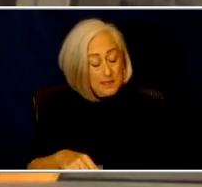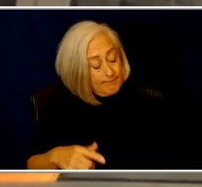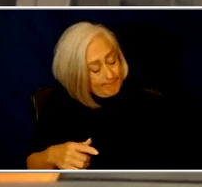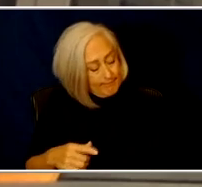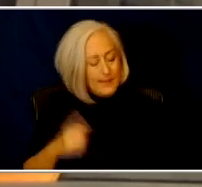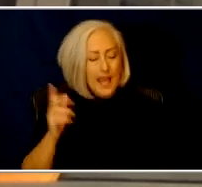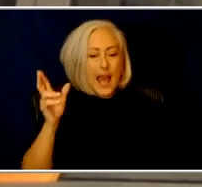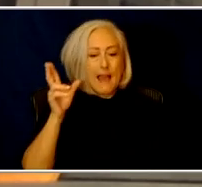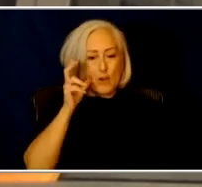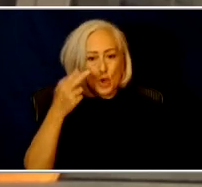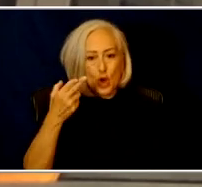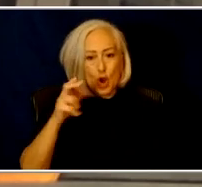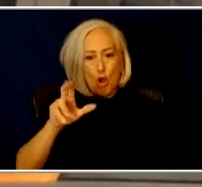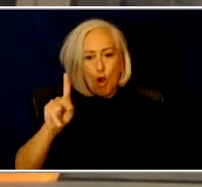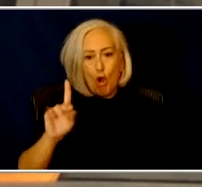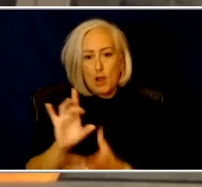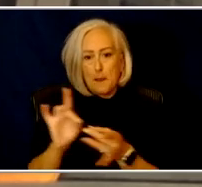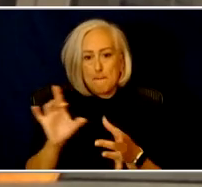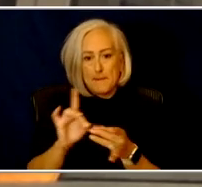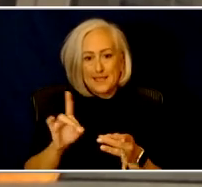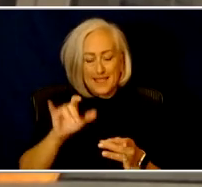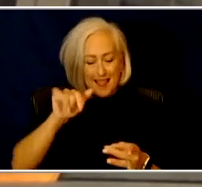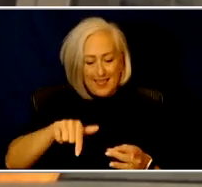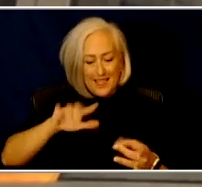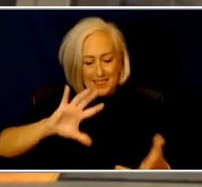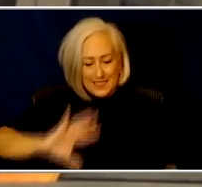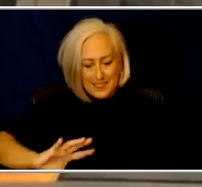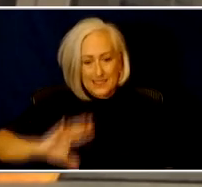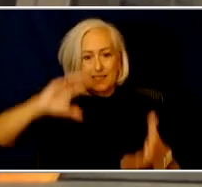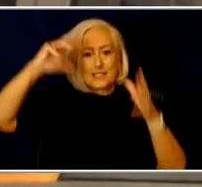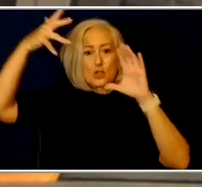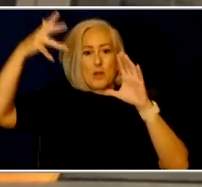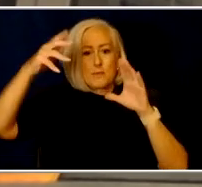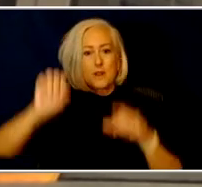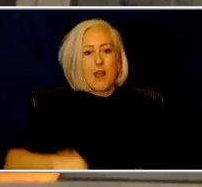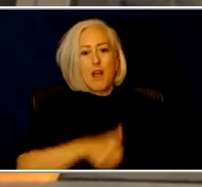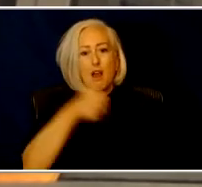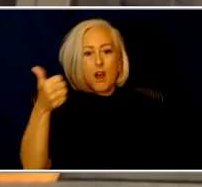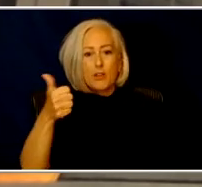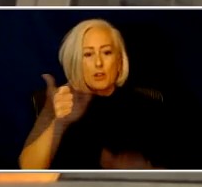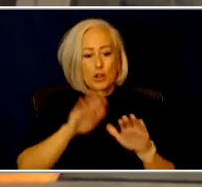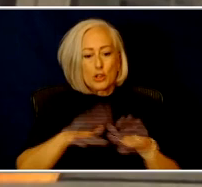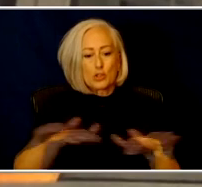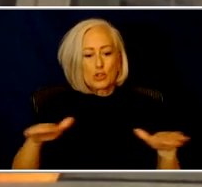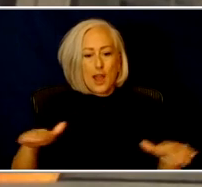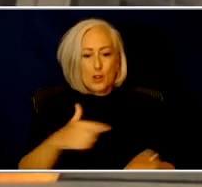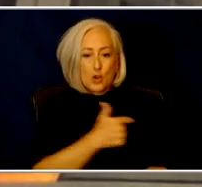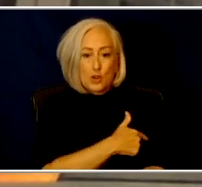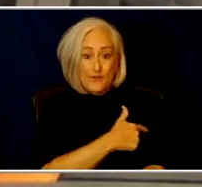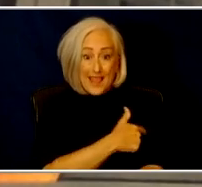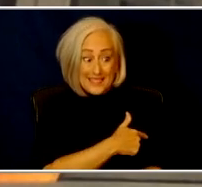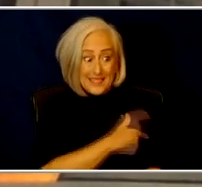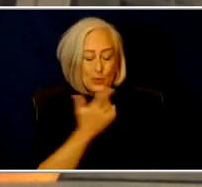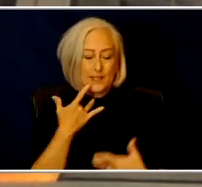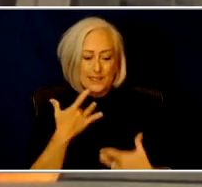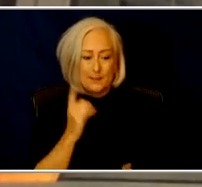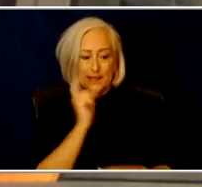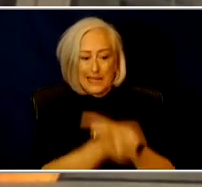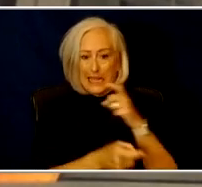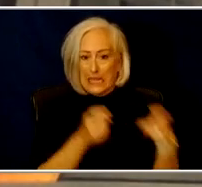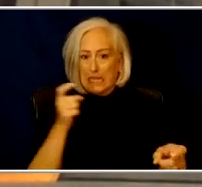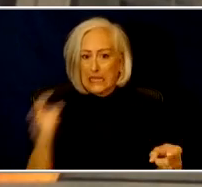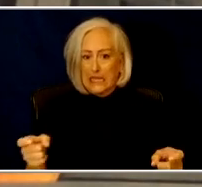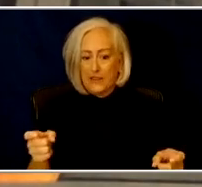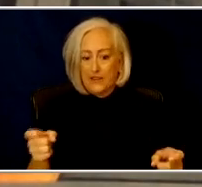too, is this has disrupted other childhood vaccines that we give. And that puts us at